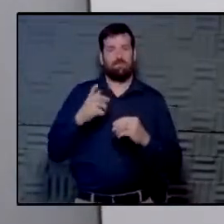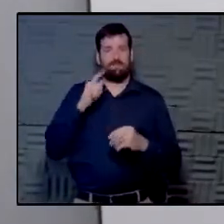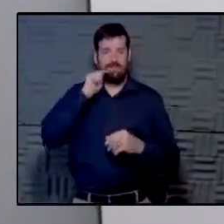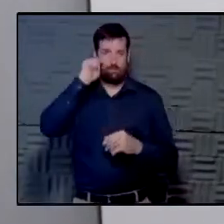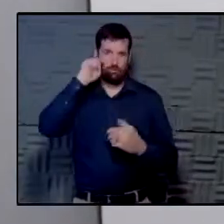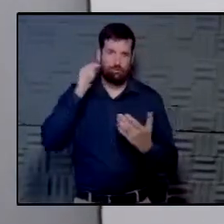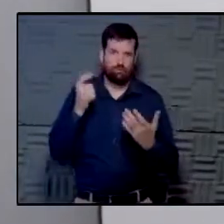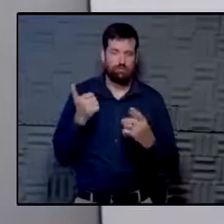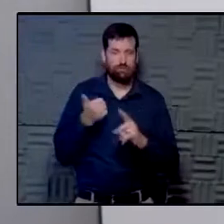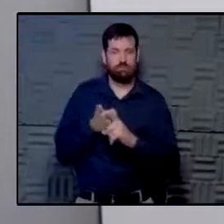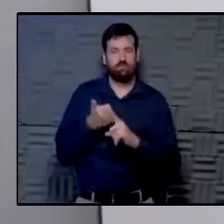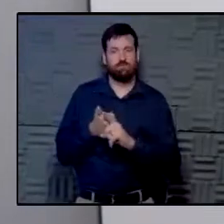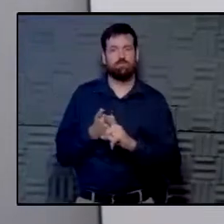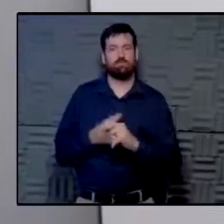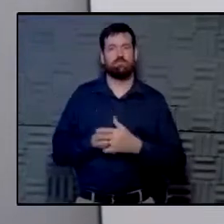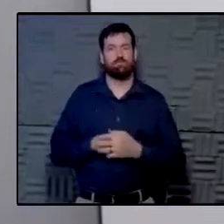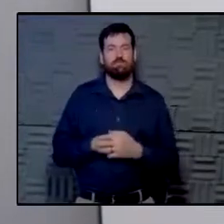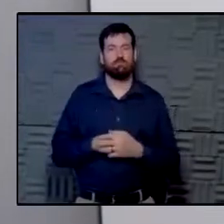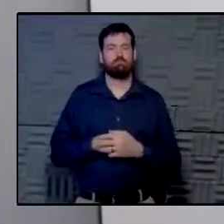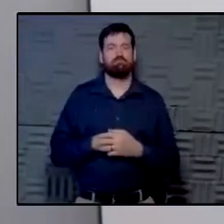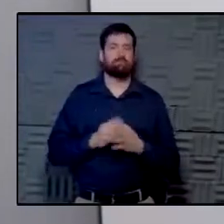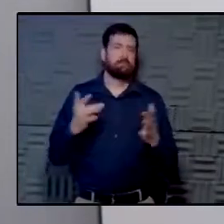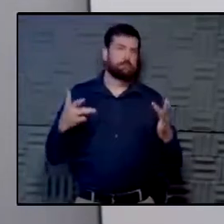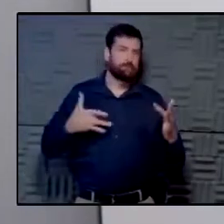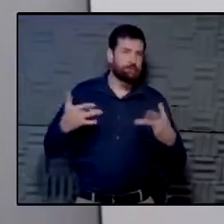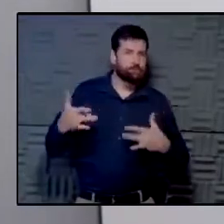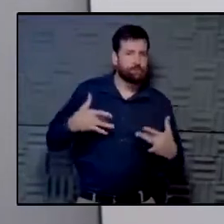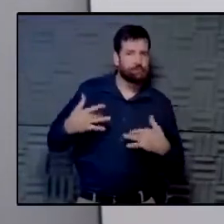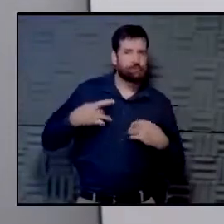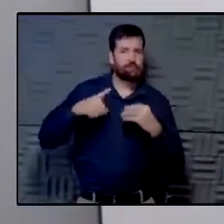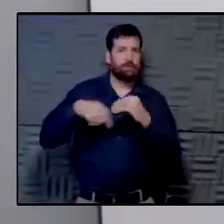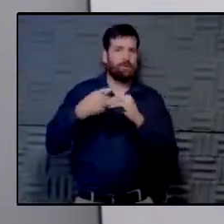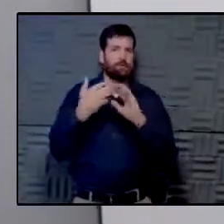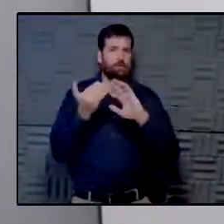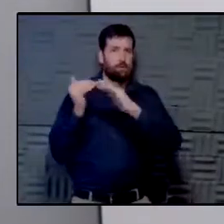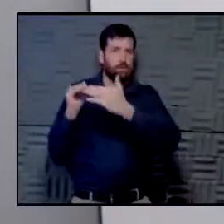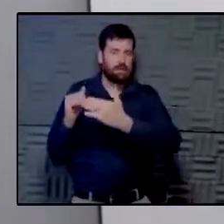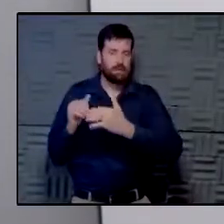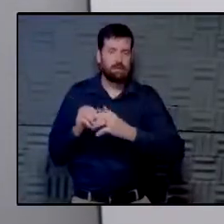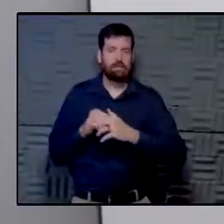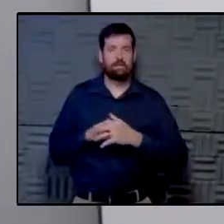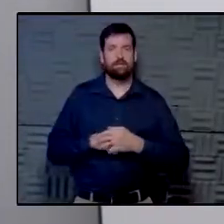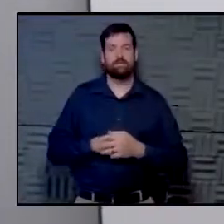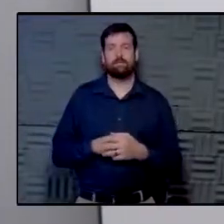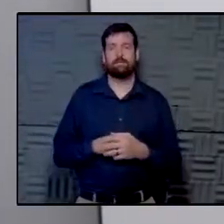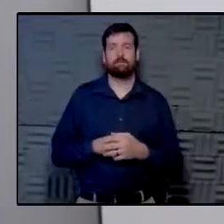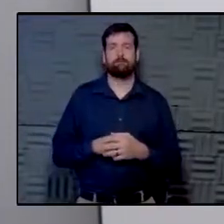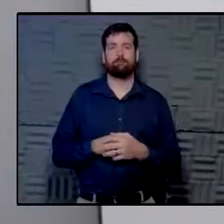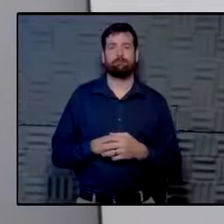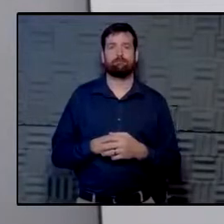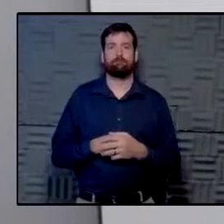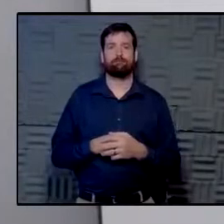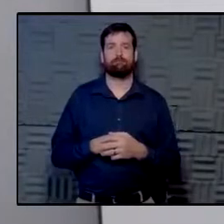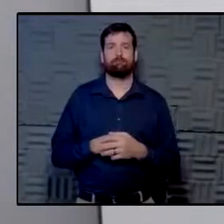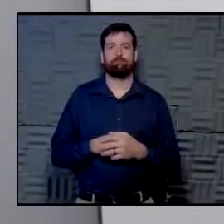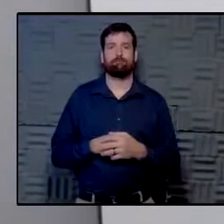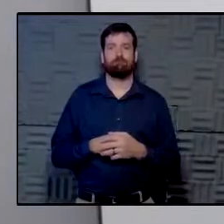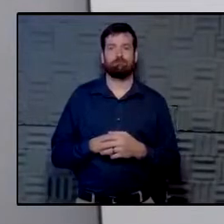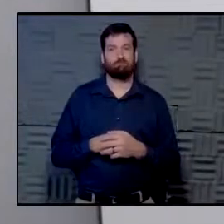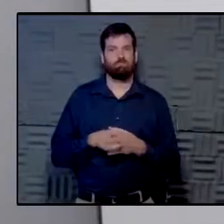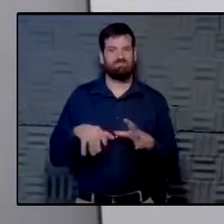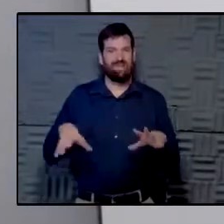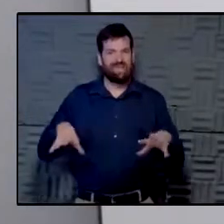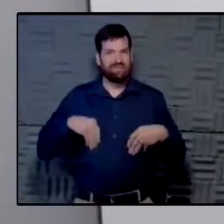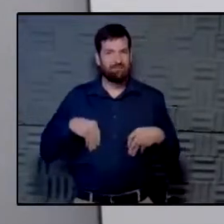that they are concerned about the community and that they are accepting